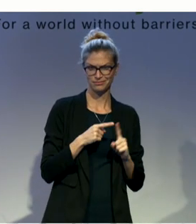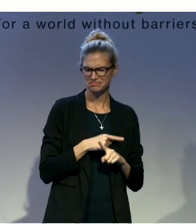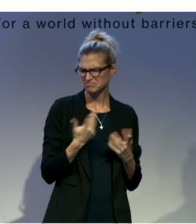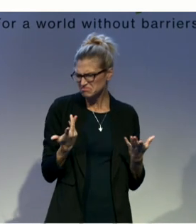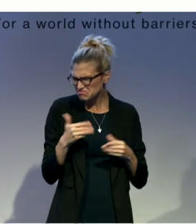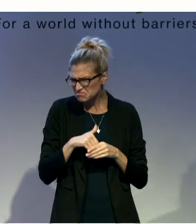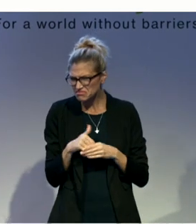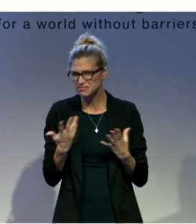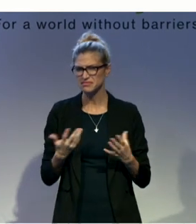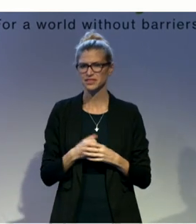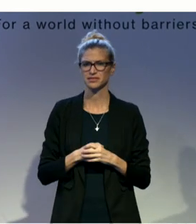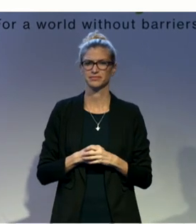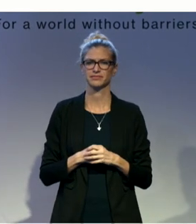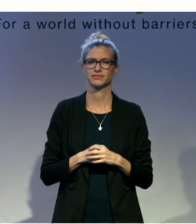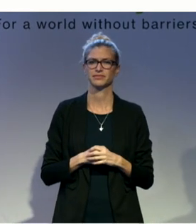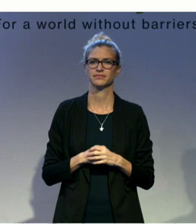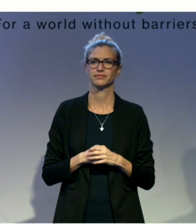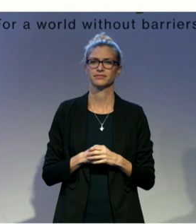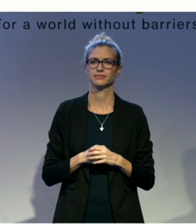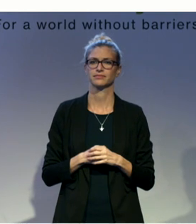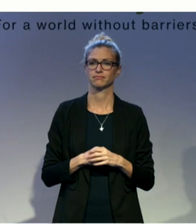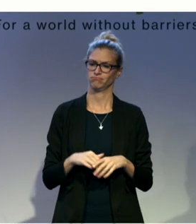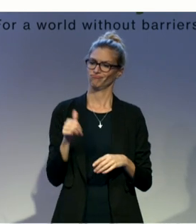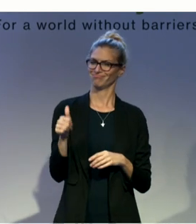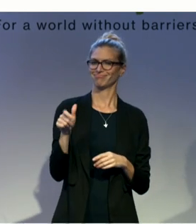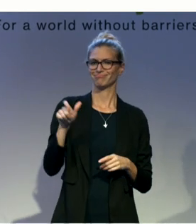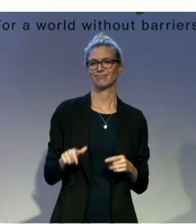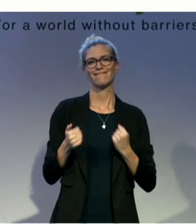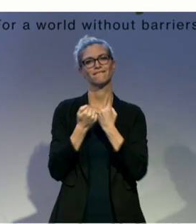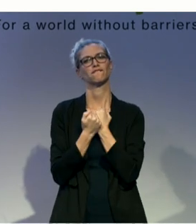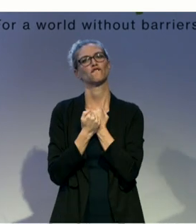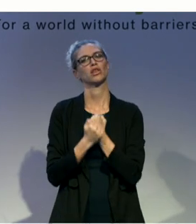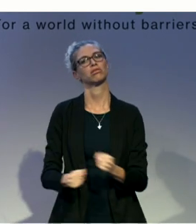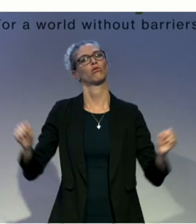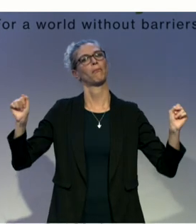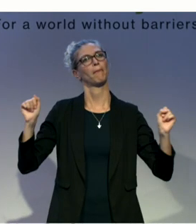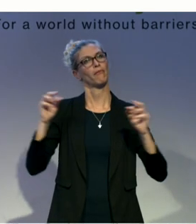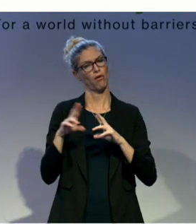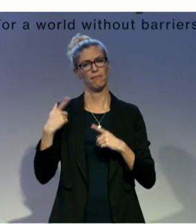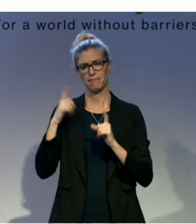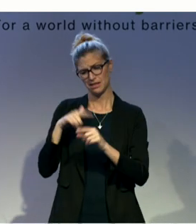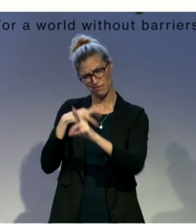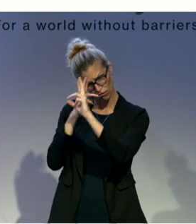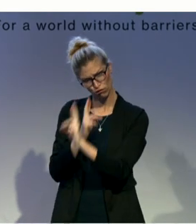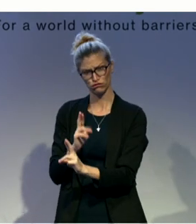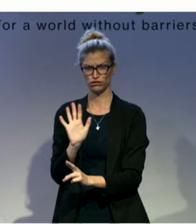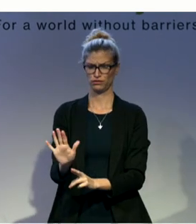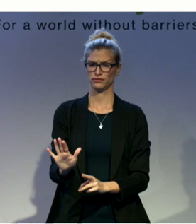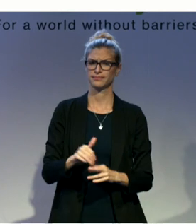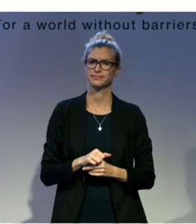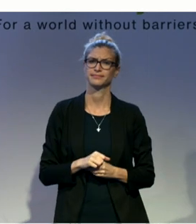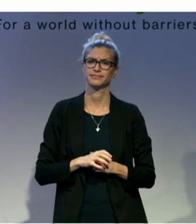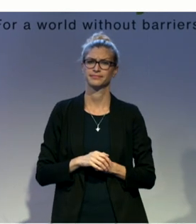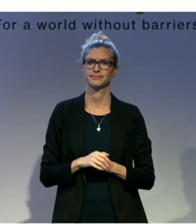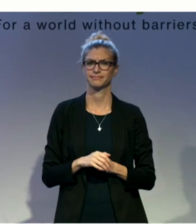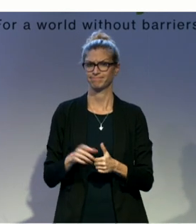The freedom of choice is fully respected. And that could be the main part